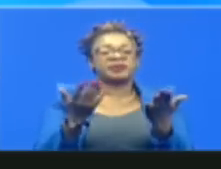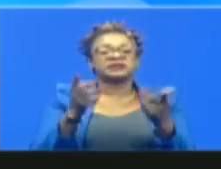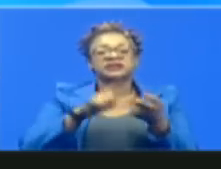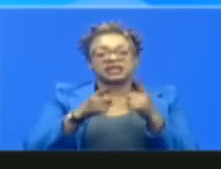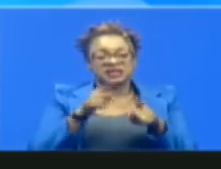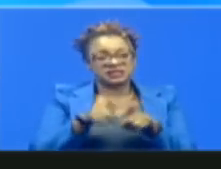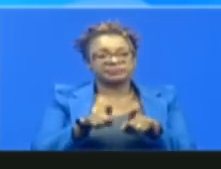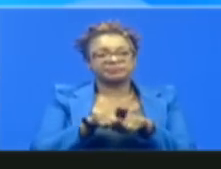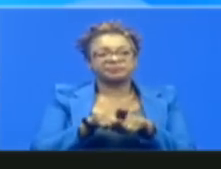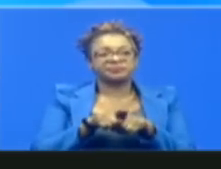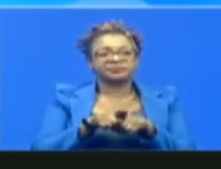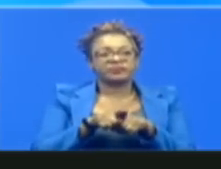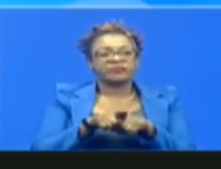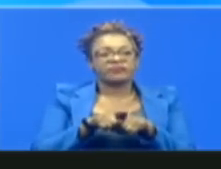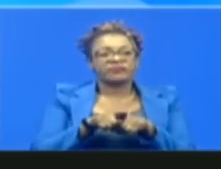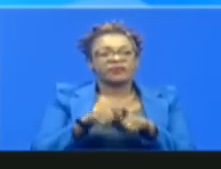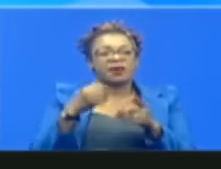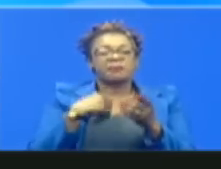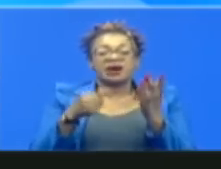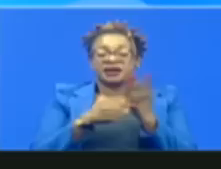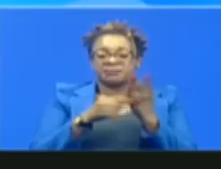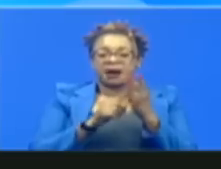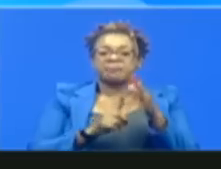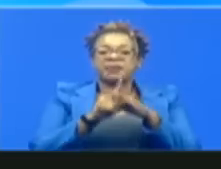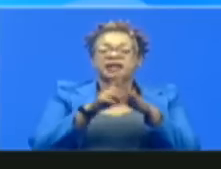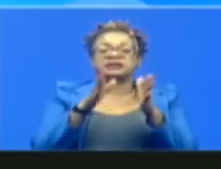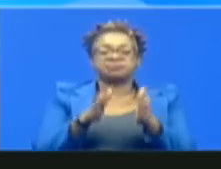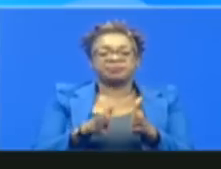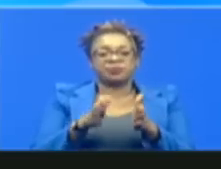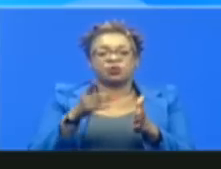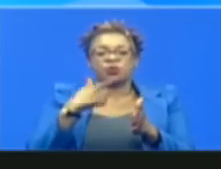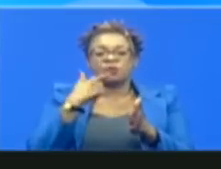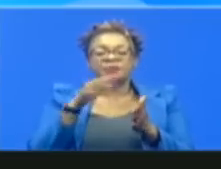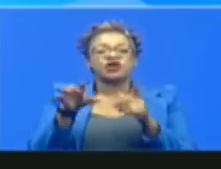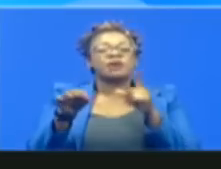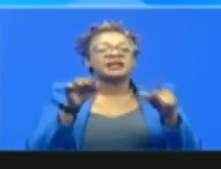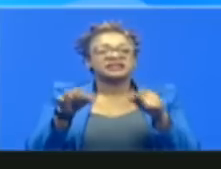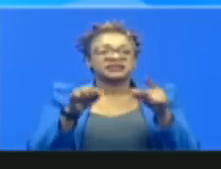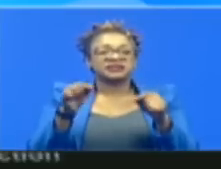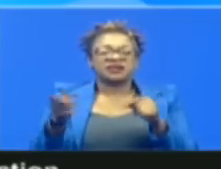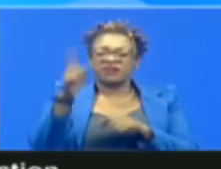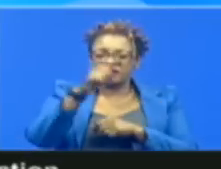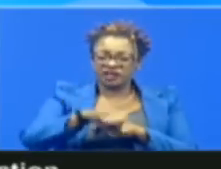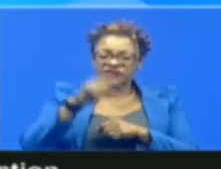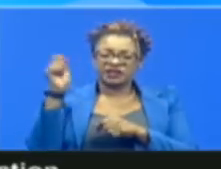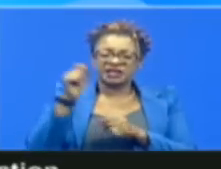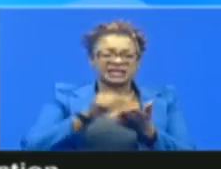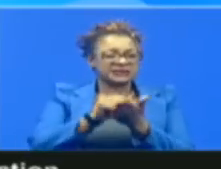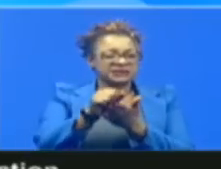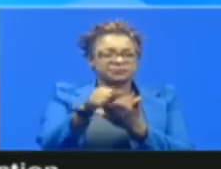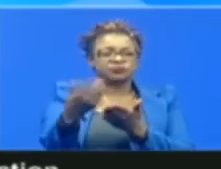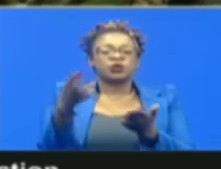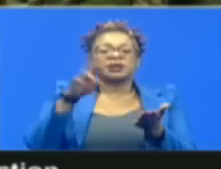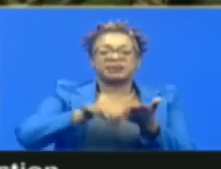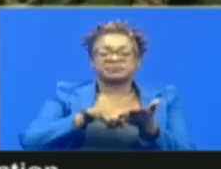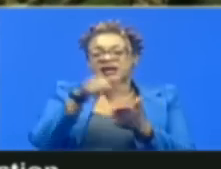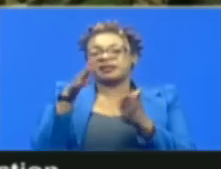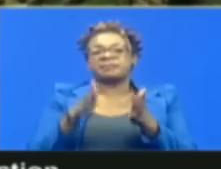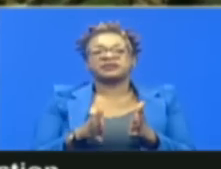newspaper. My name appeared as the people who will be nominated. But the day of the Kenya Gazette, my name was replaced by someone